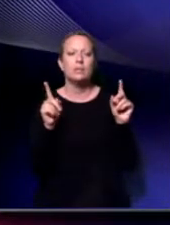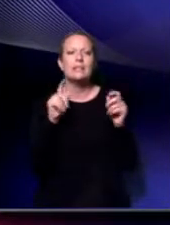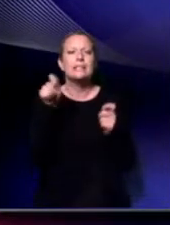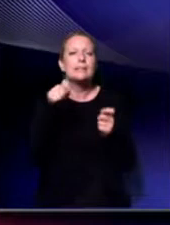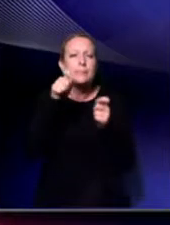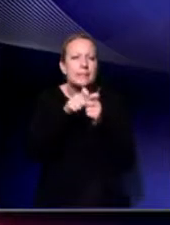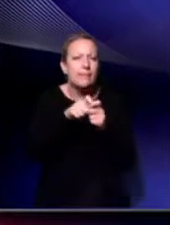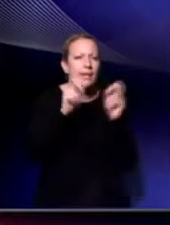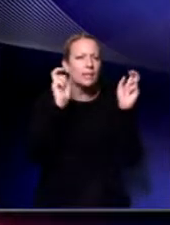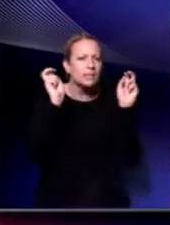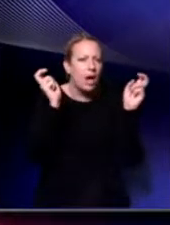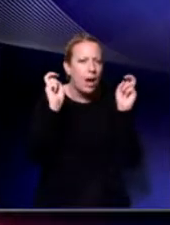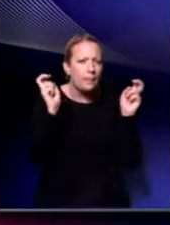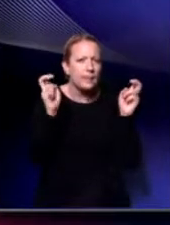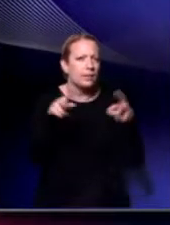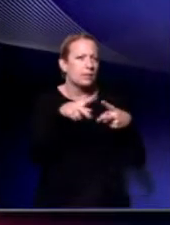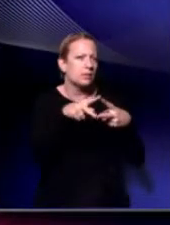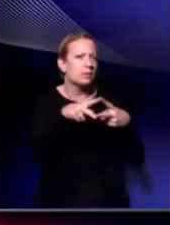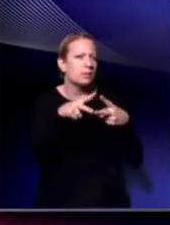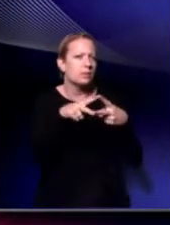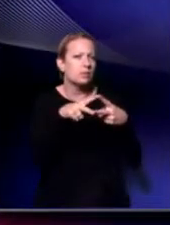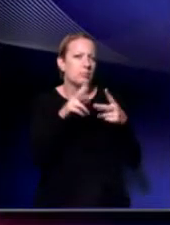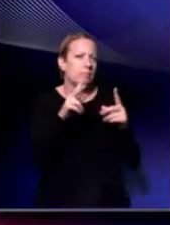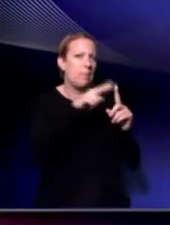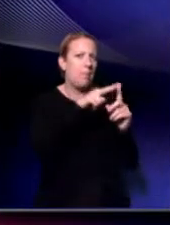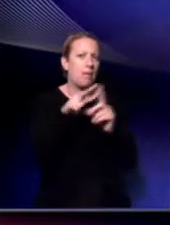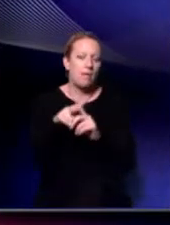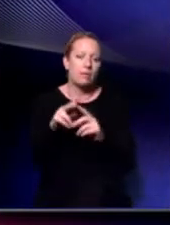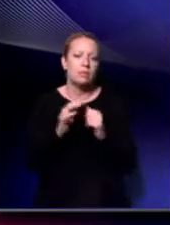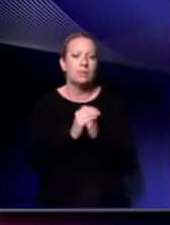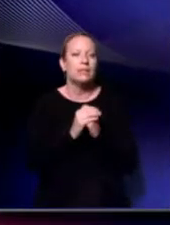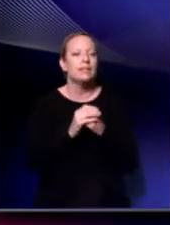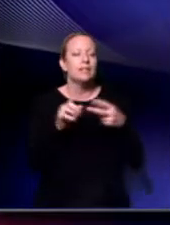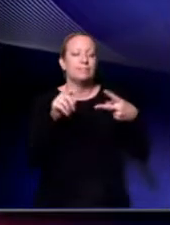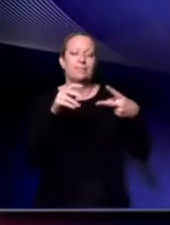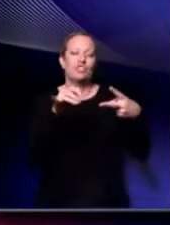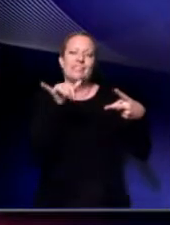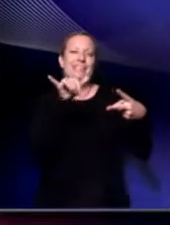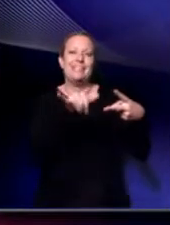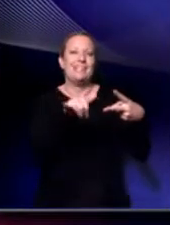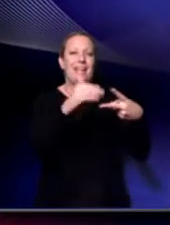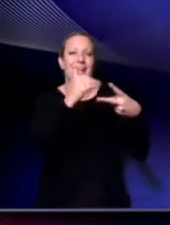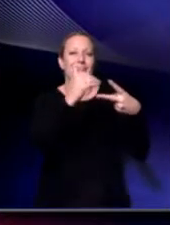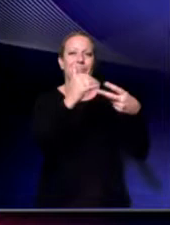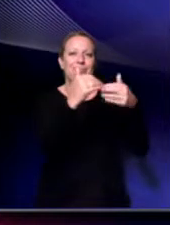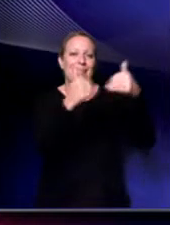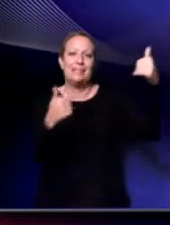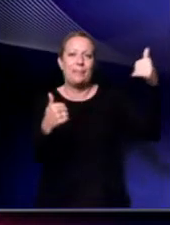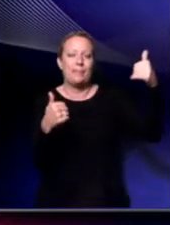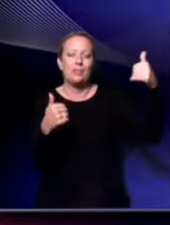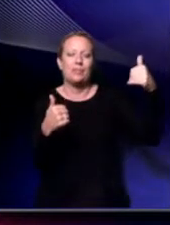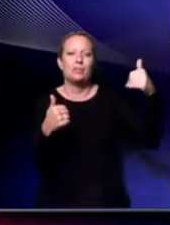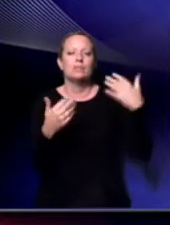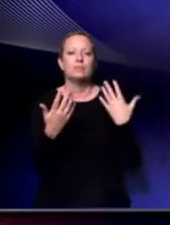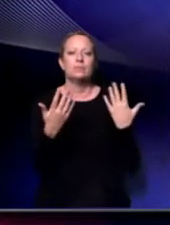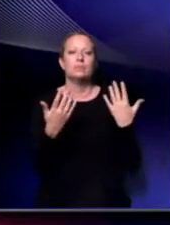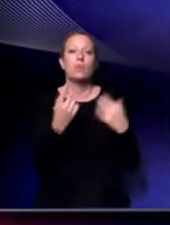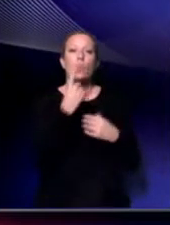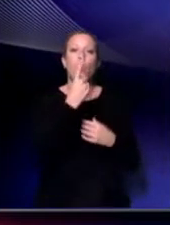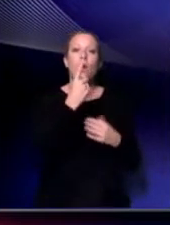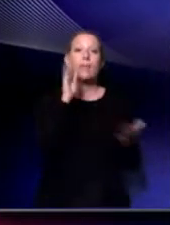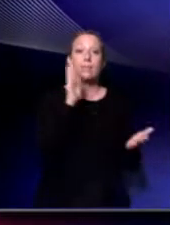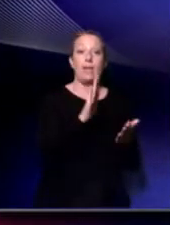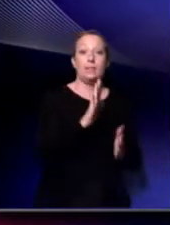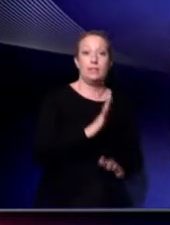in either of those 2 processes. I think we should keep those separate. I think there are matters that are more informal in nature